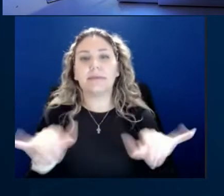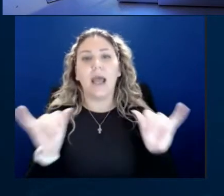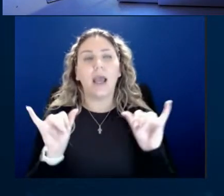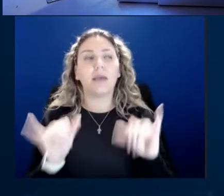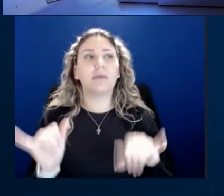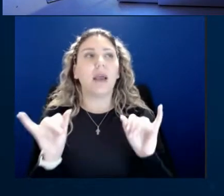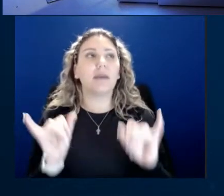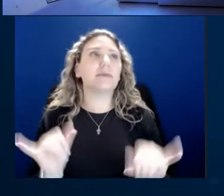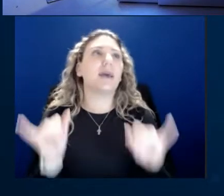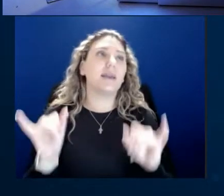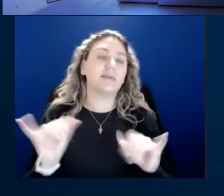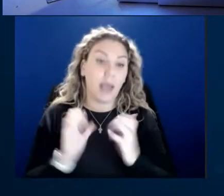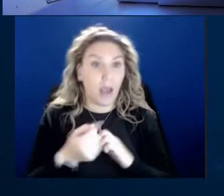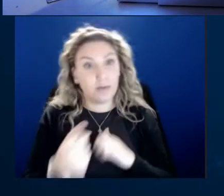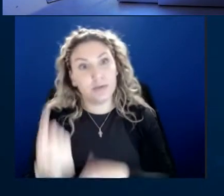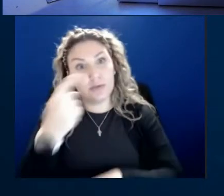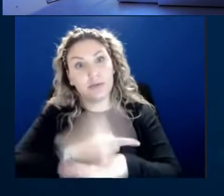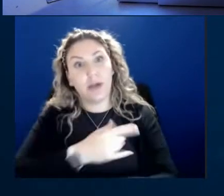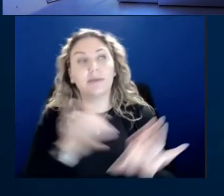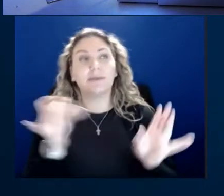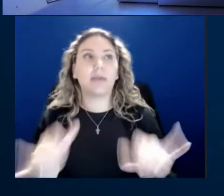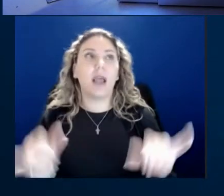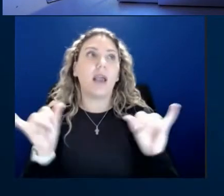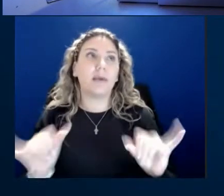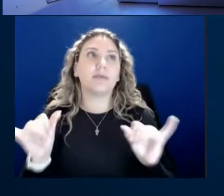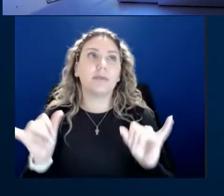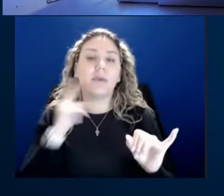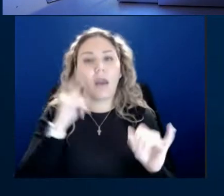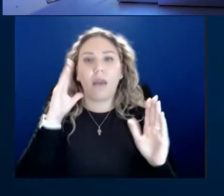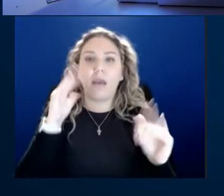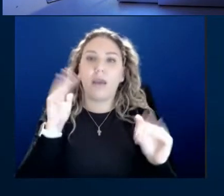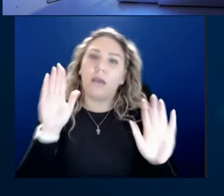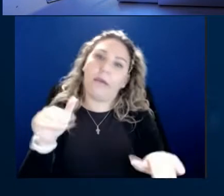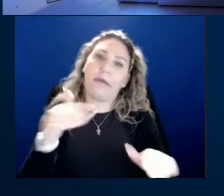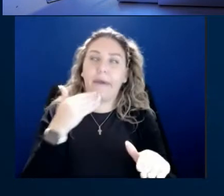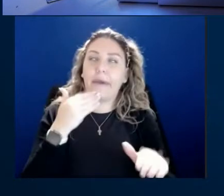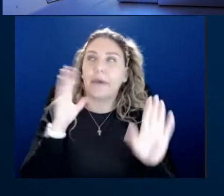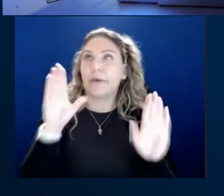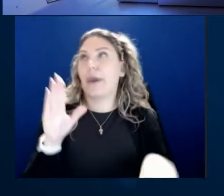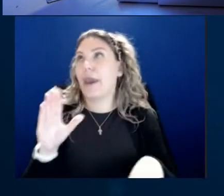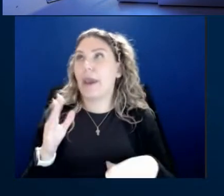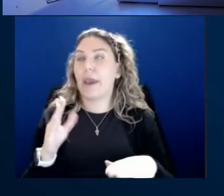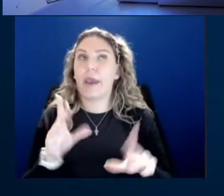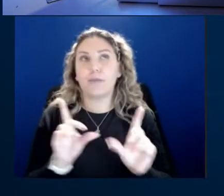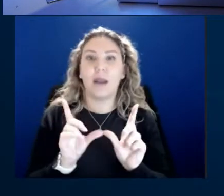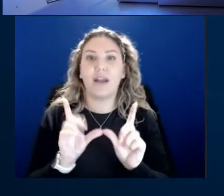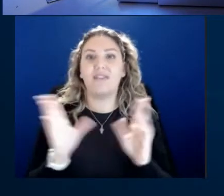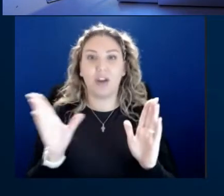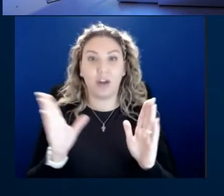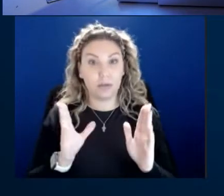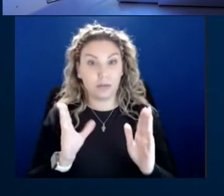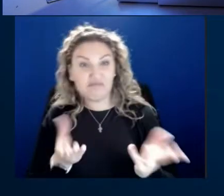they know that they're expecting to say something. Yeah, it's great, whatever. But to say, hey, anything happened today that, well, and it's